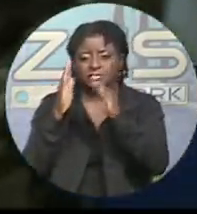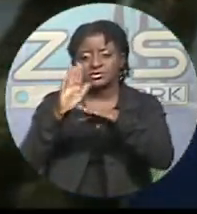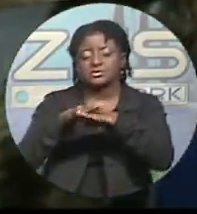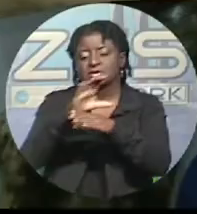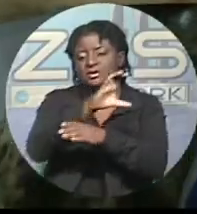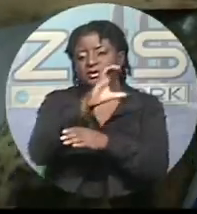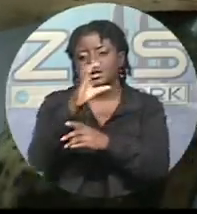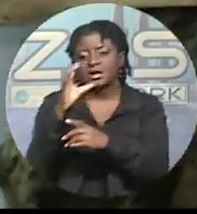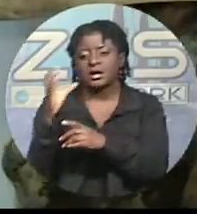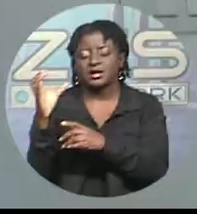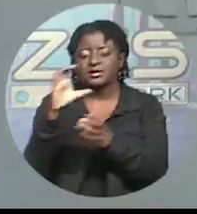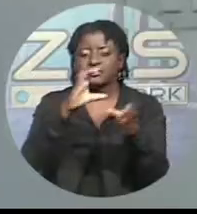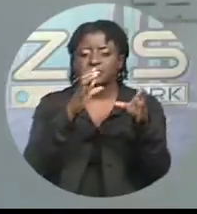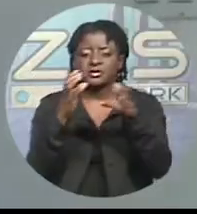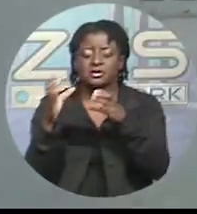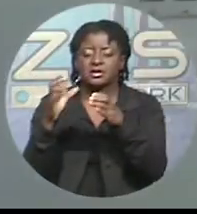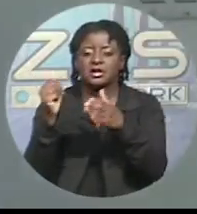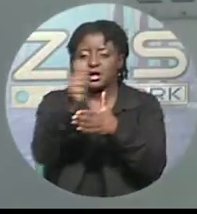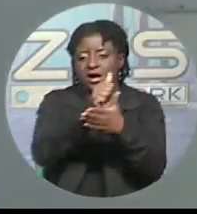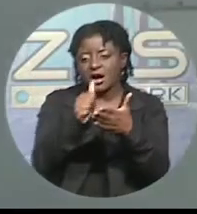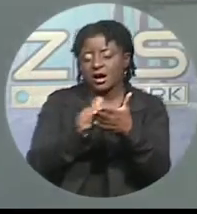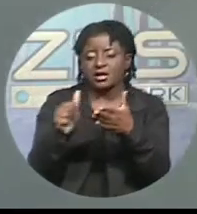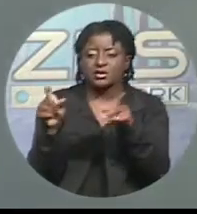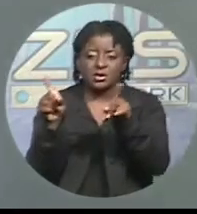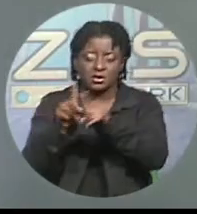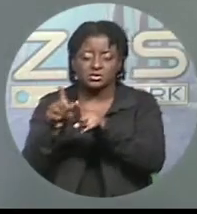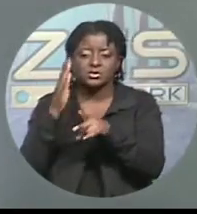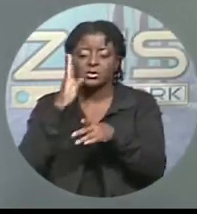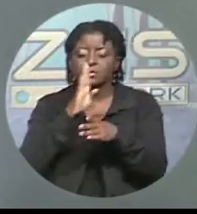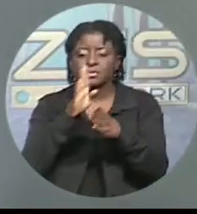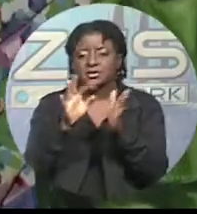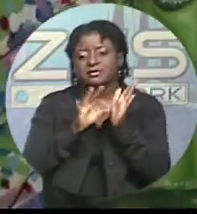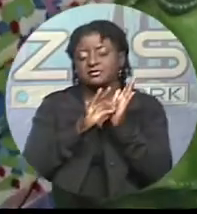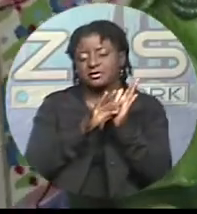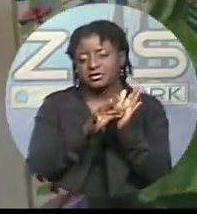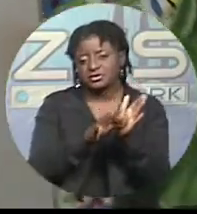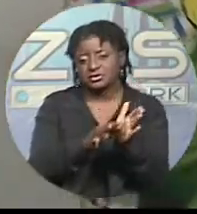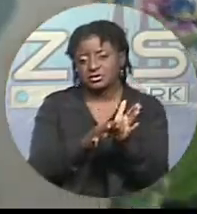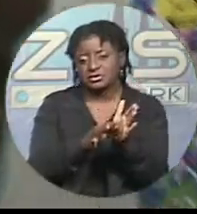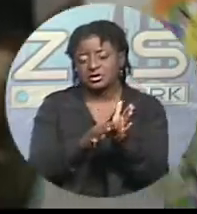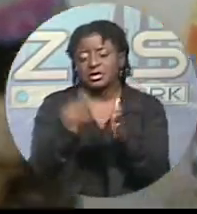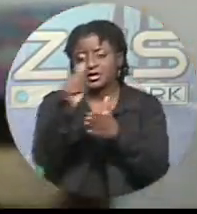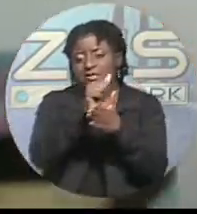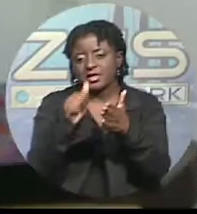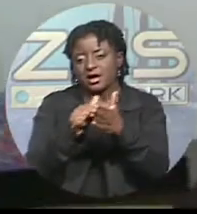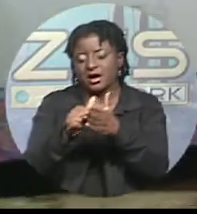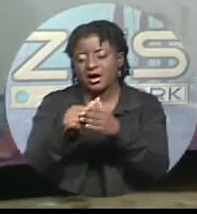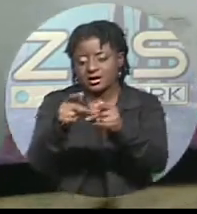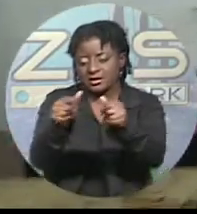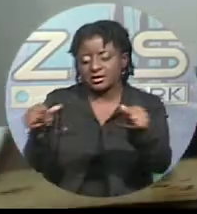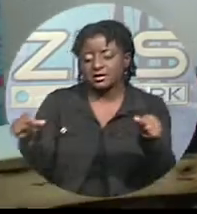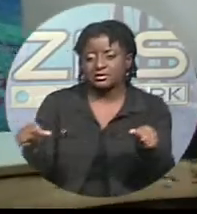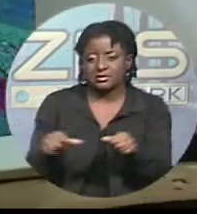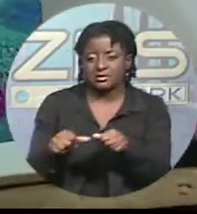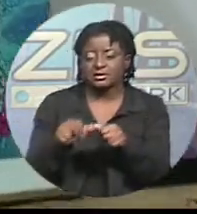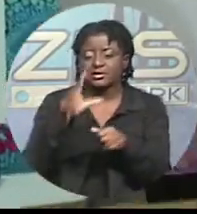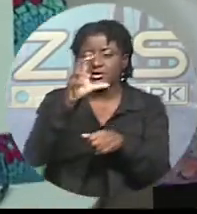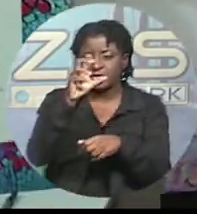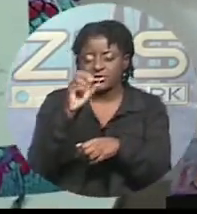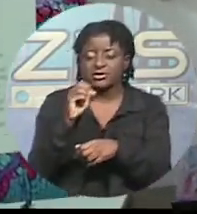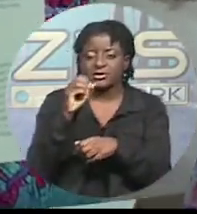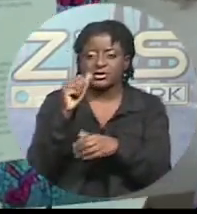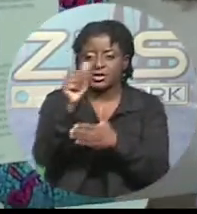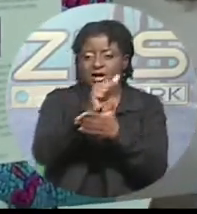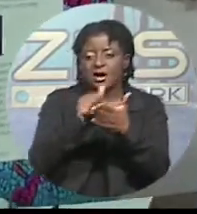will also be prominently featured. The Visual Arts Pavilion, as it's known, will be a space where the 30 artists that submitted 300